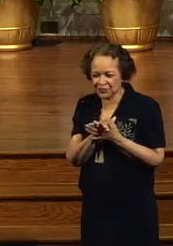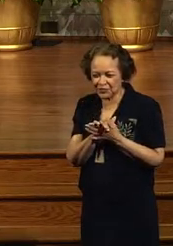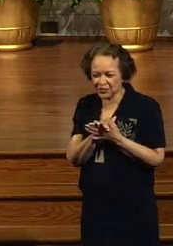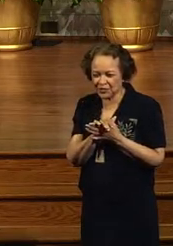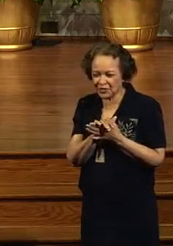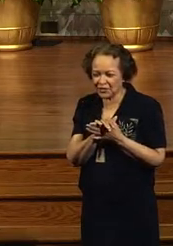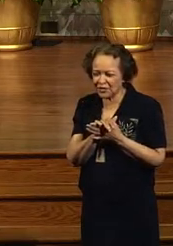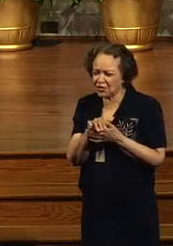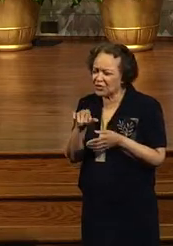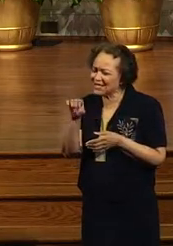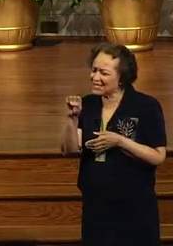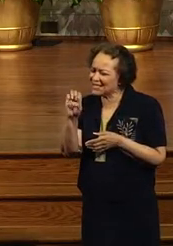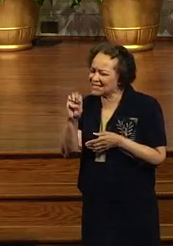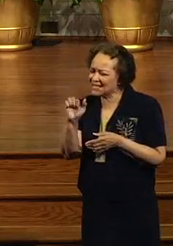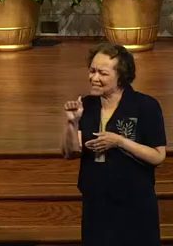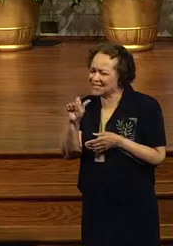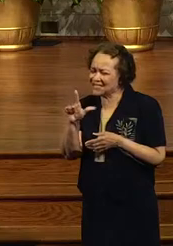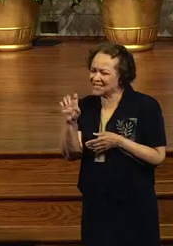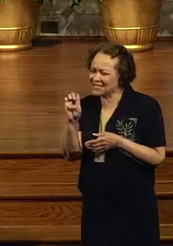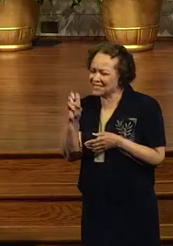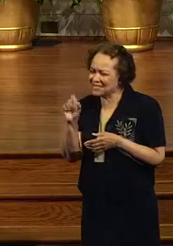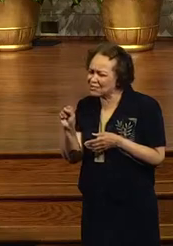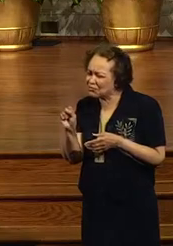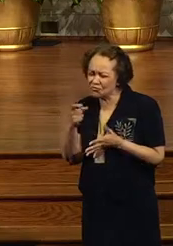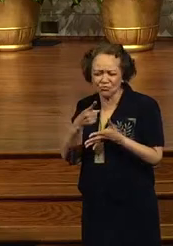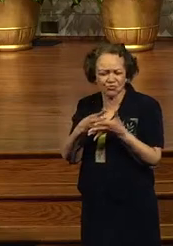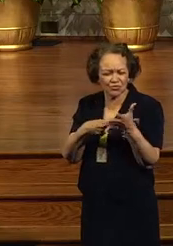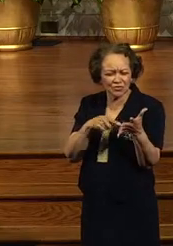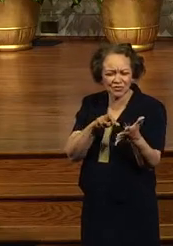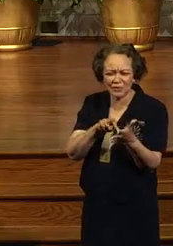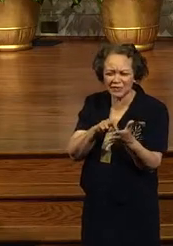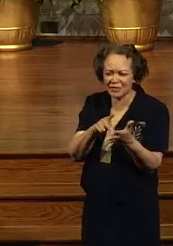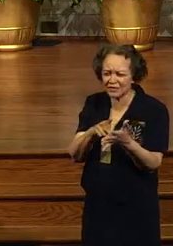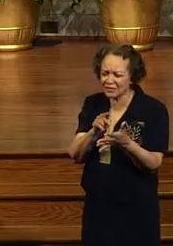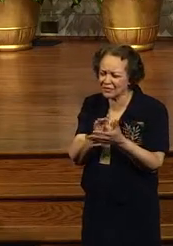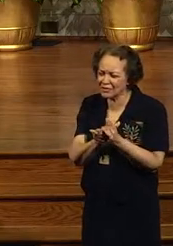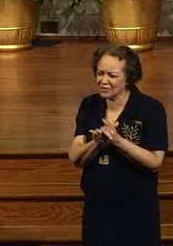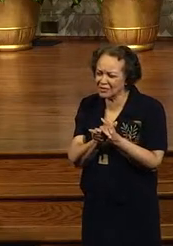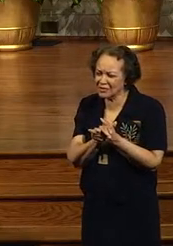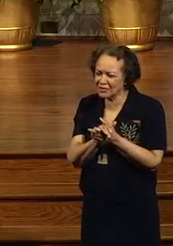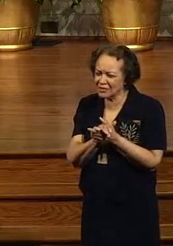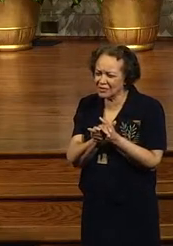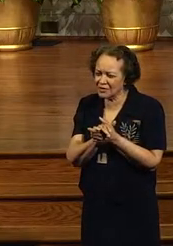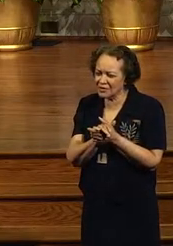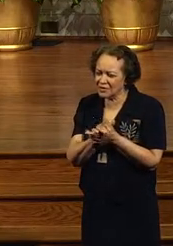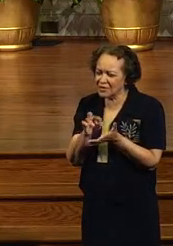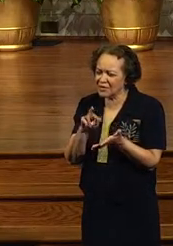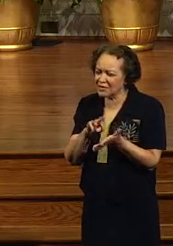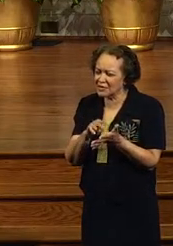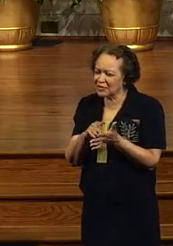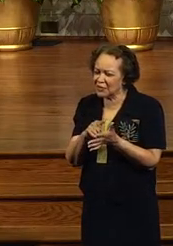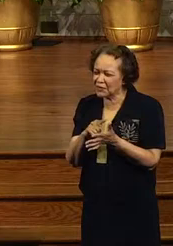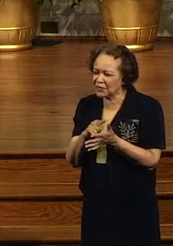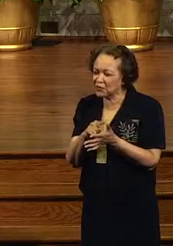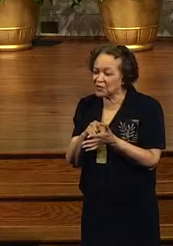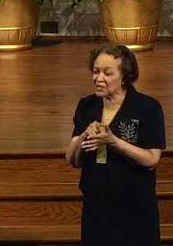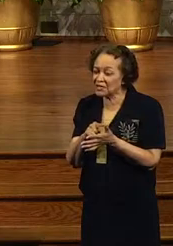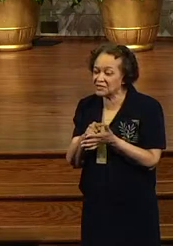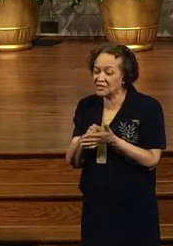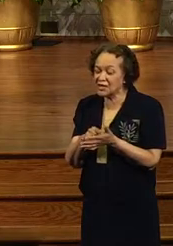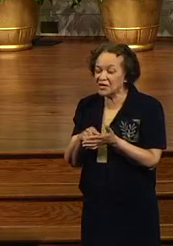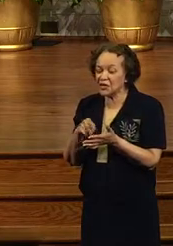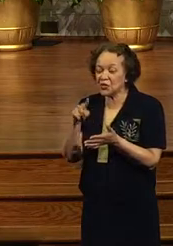word seal. In the original language, sealing means that it was approved.